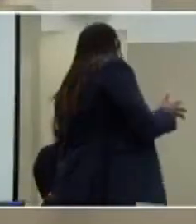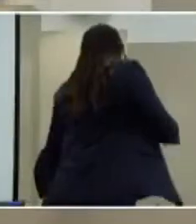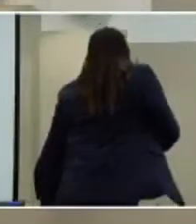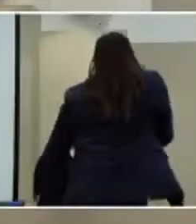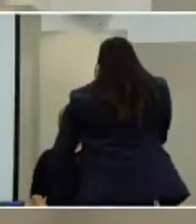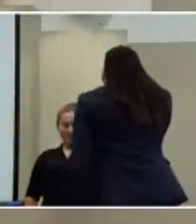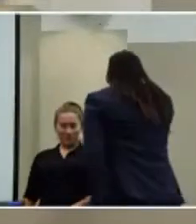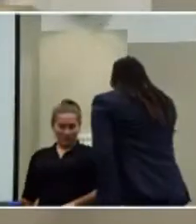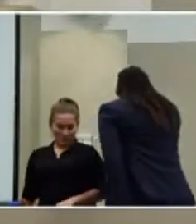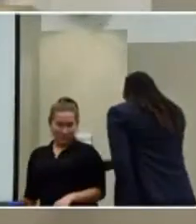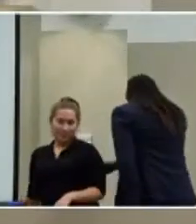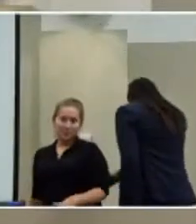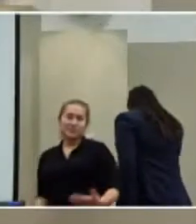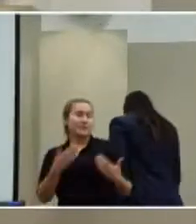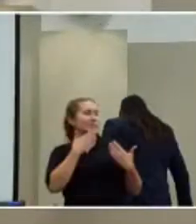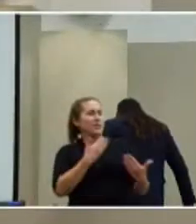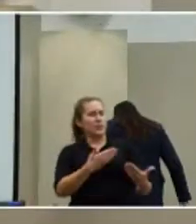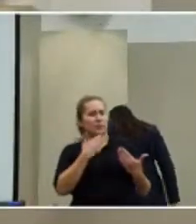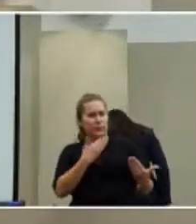Thank you very much.